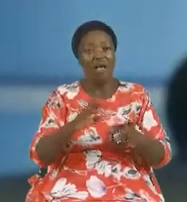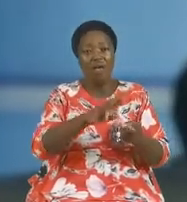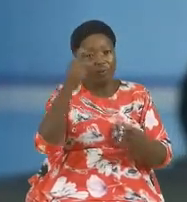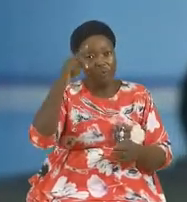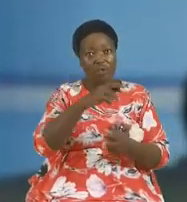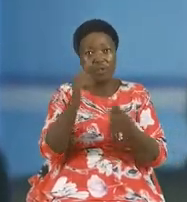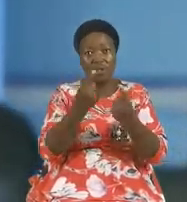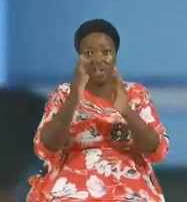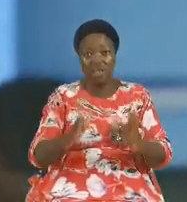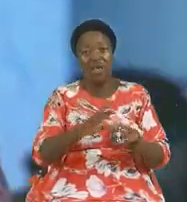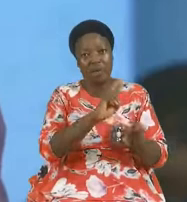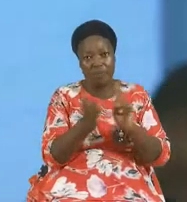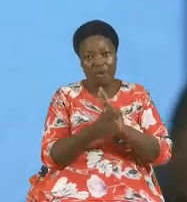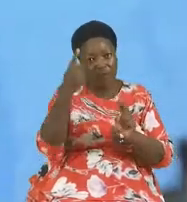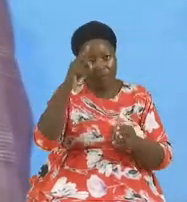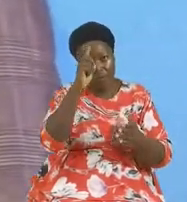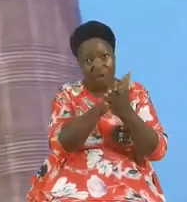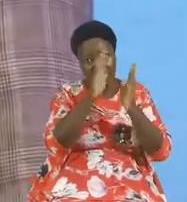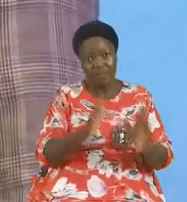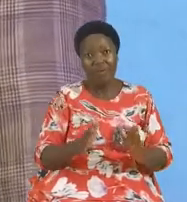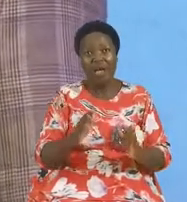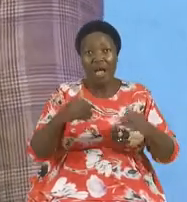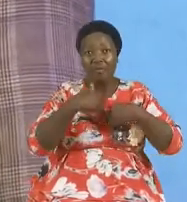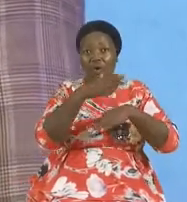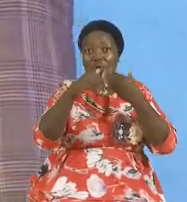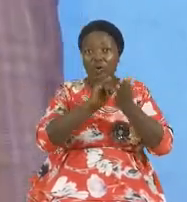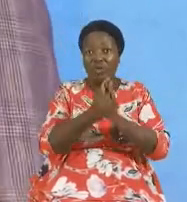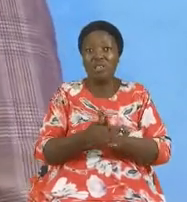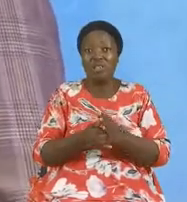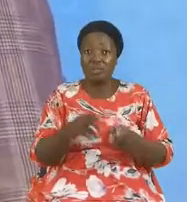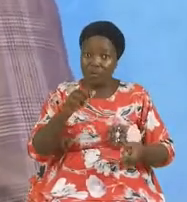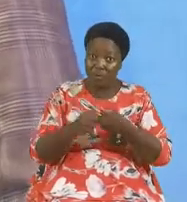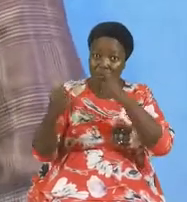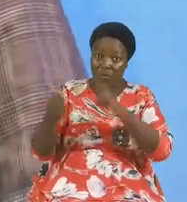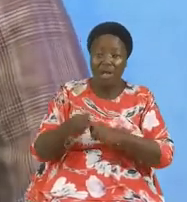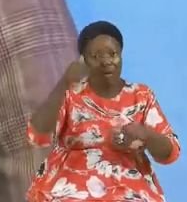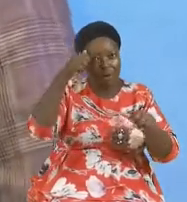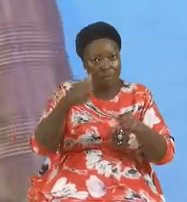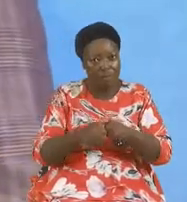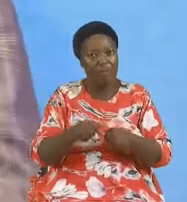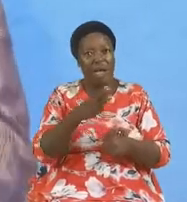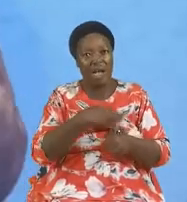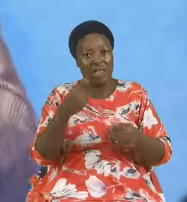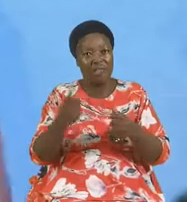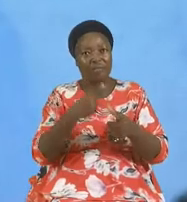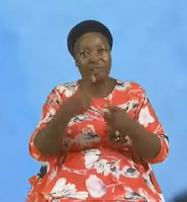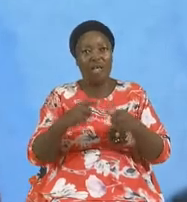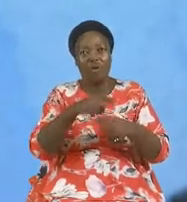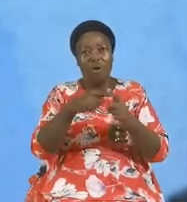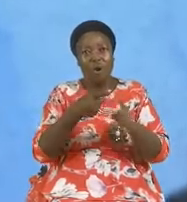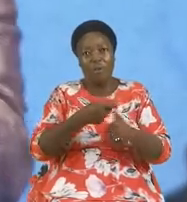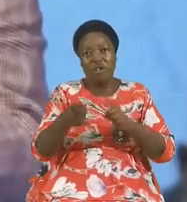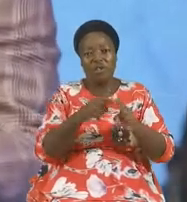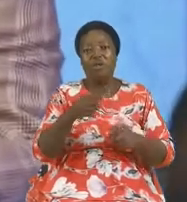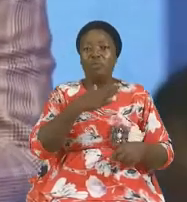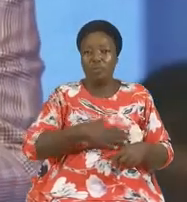and persecute, for the sinner, repent. For the believer, I mean, all these challenges, remember.